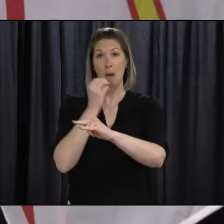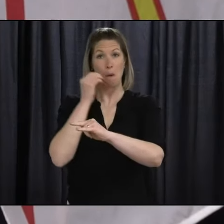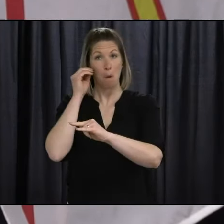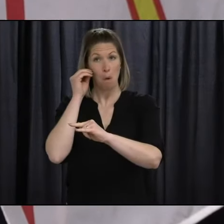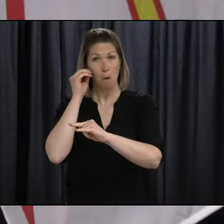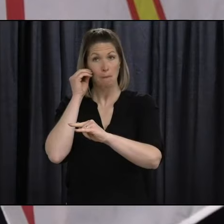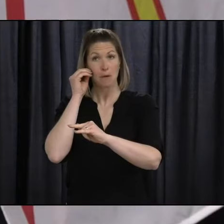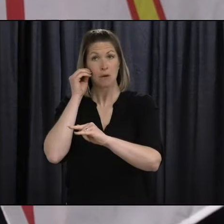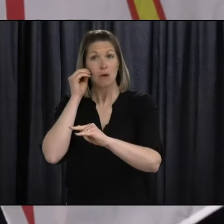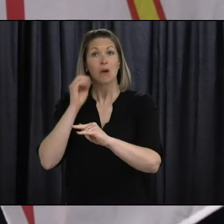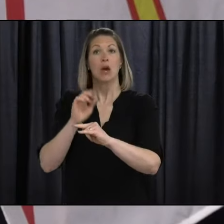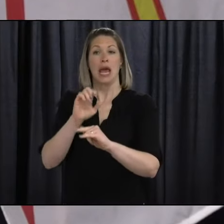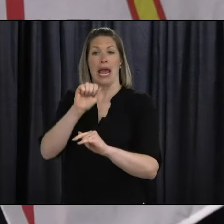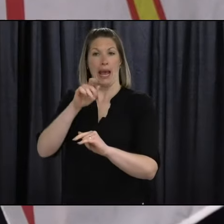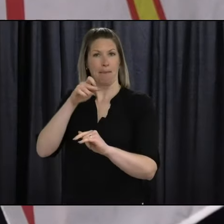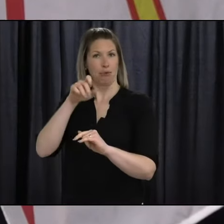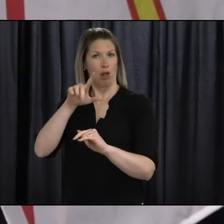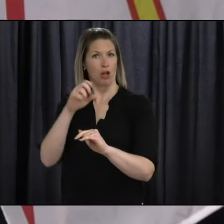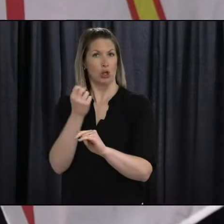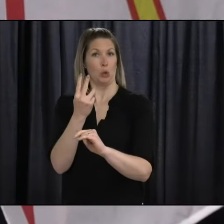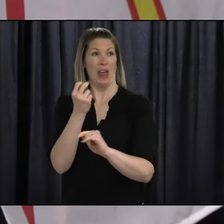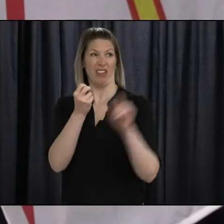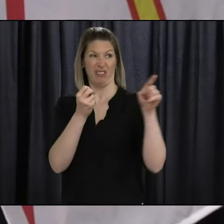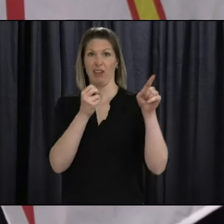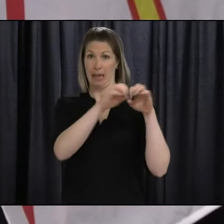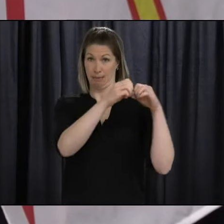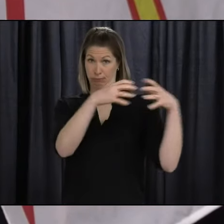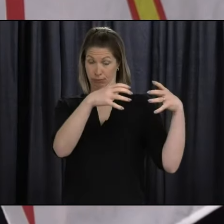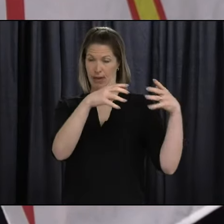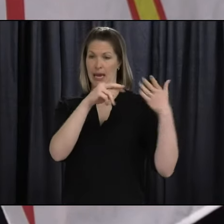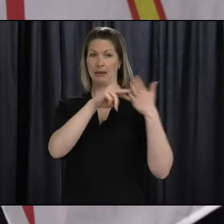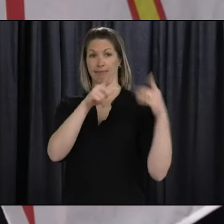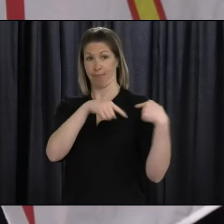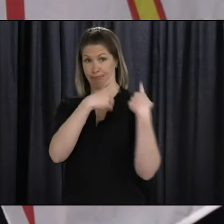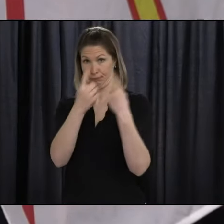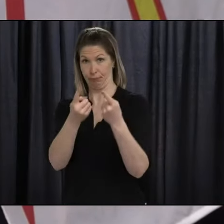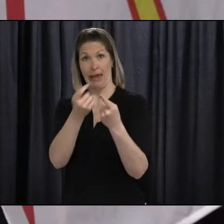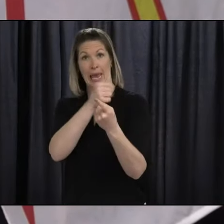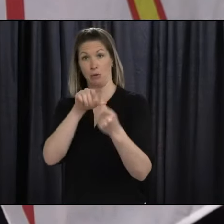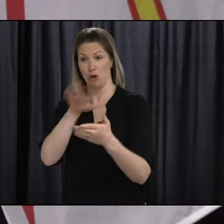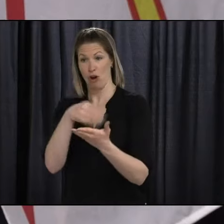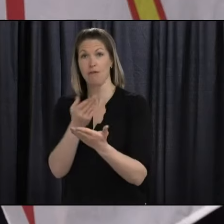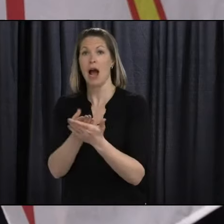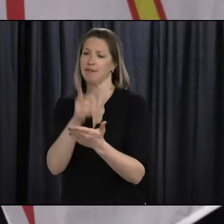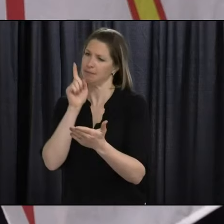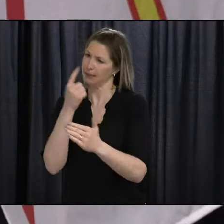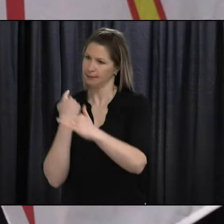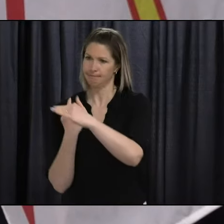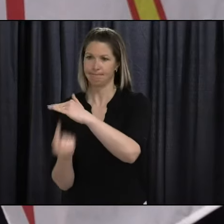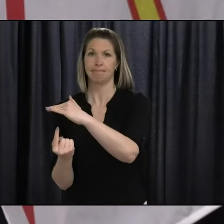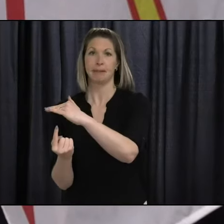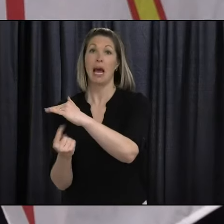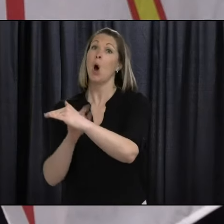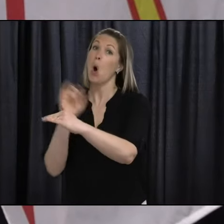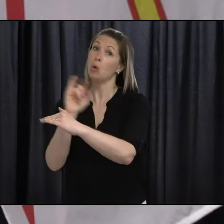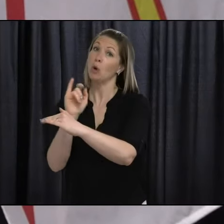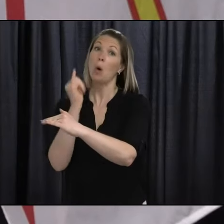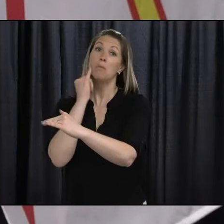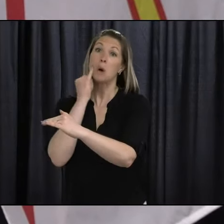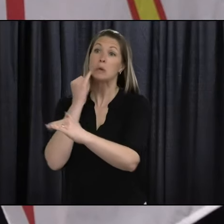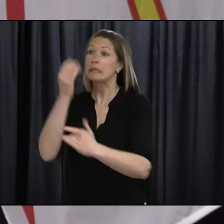for appropriate follow-up. Upon calling 811, you will be referred to Public Health for testing, whether you are symptomatic or